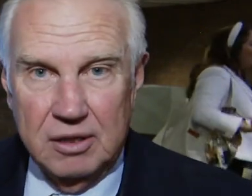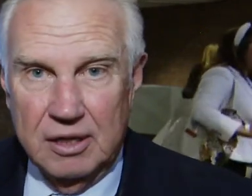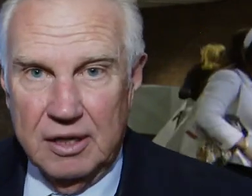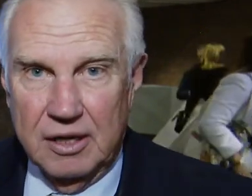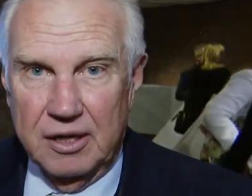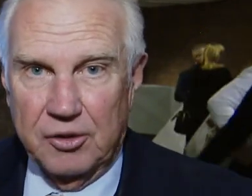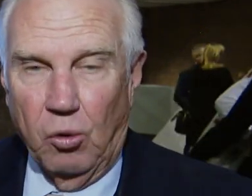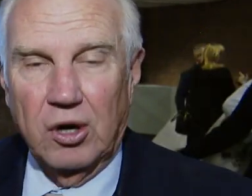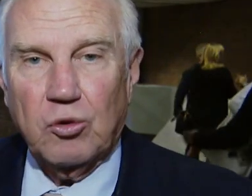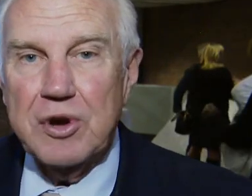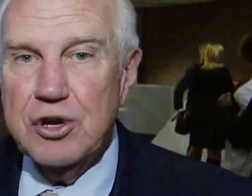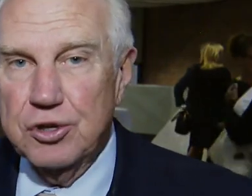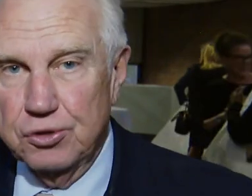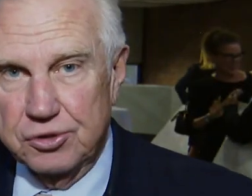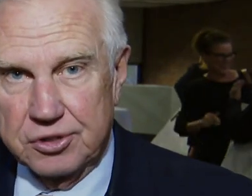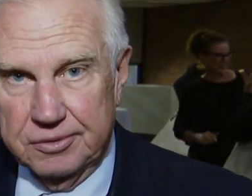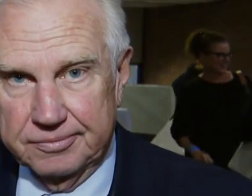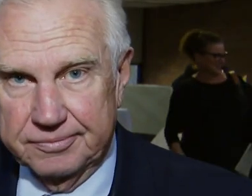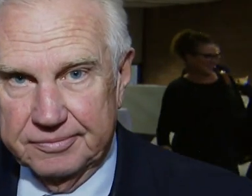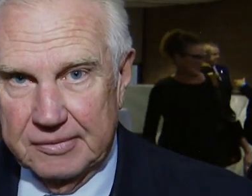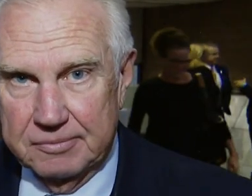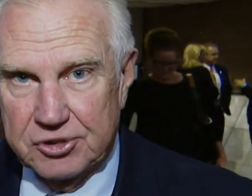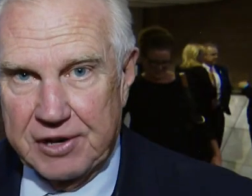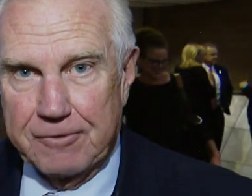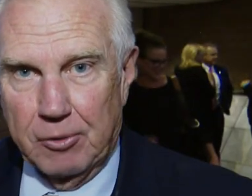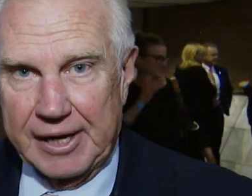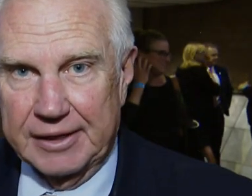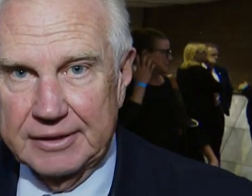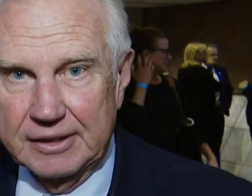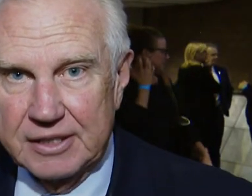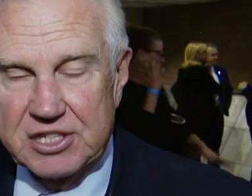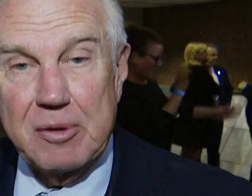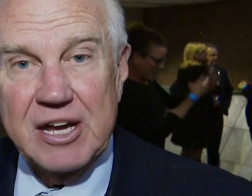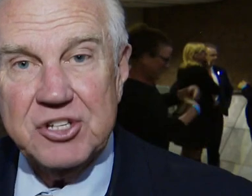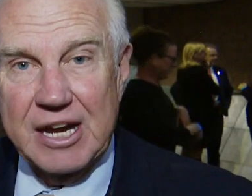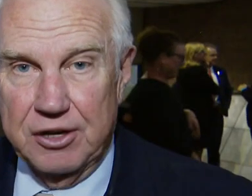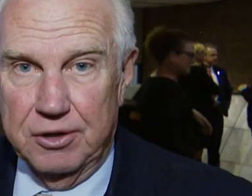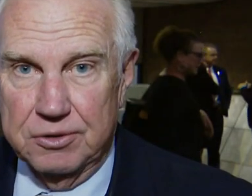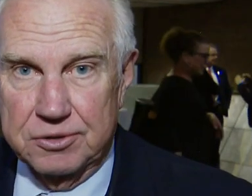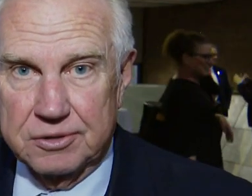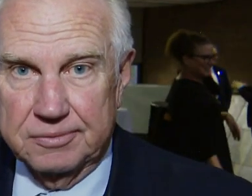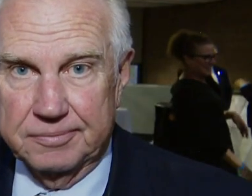Tomorrow, the work renews. Steve Fiorina, CBS 8 News.